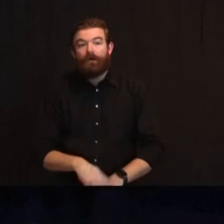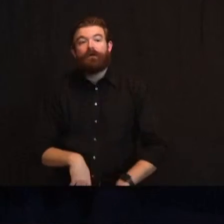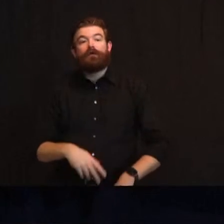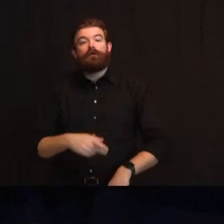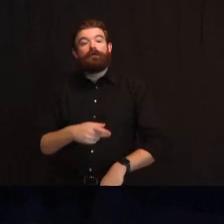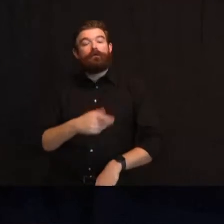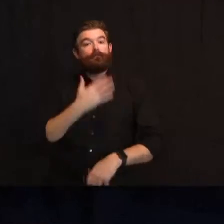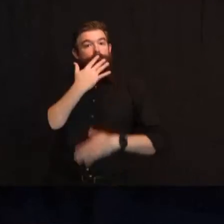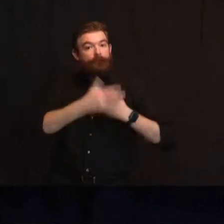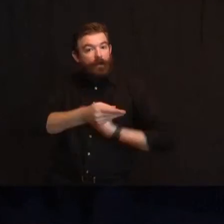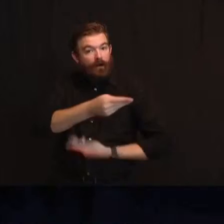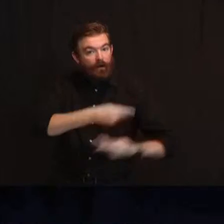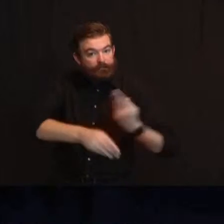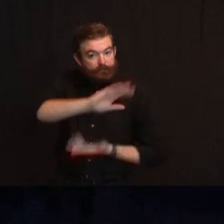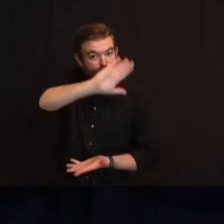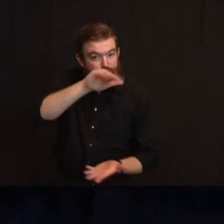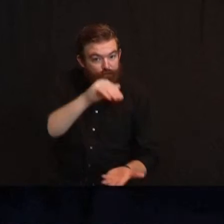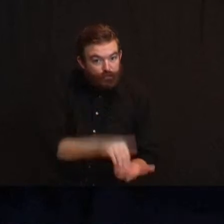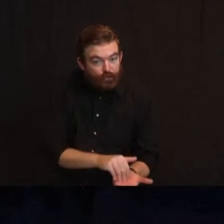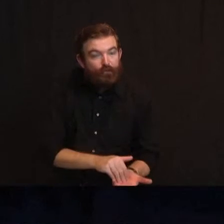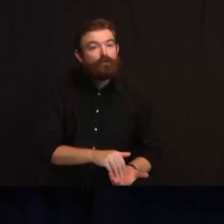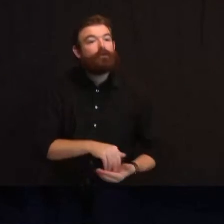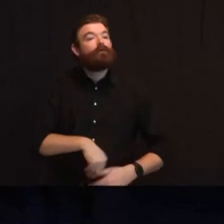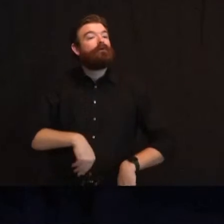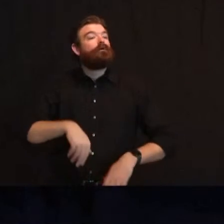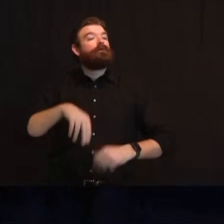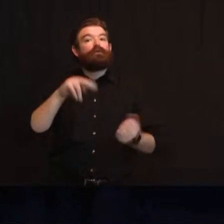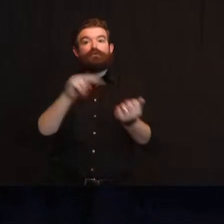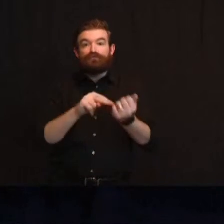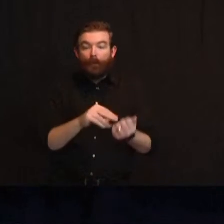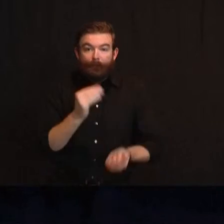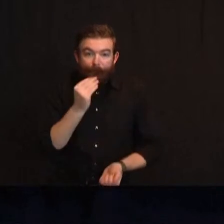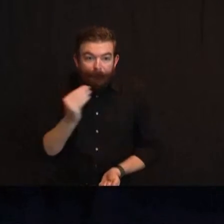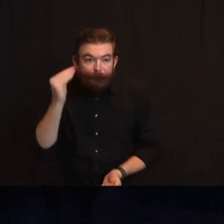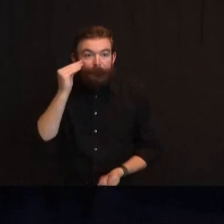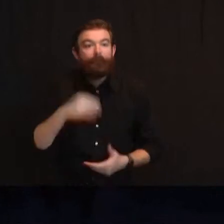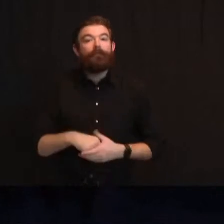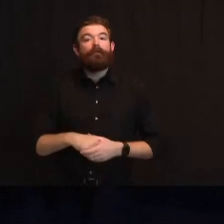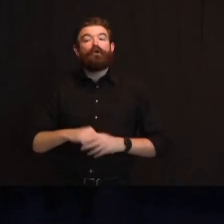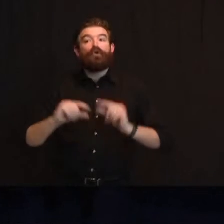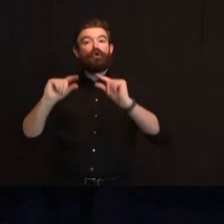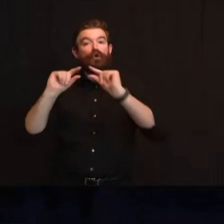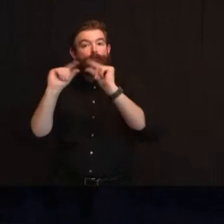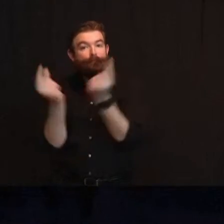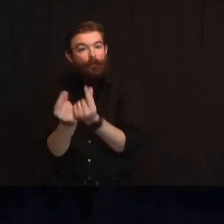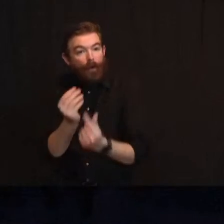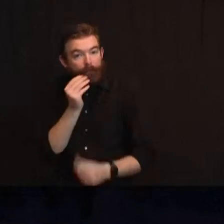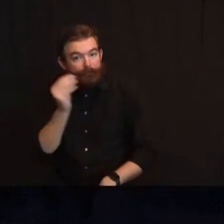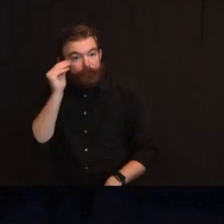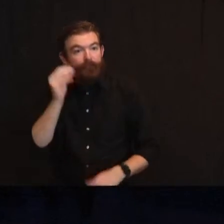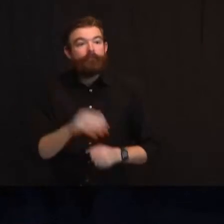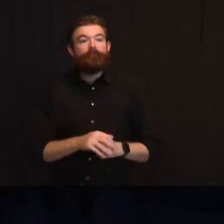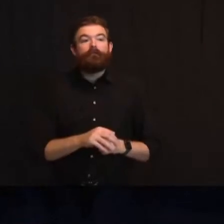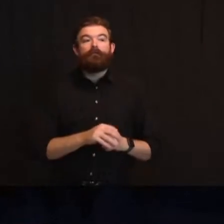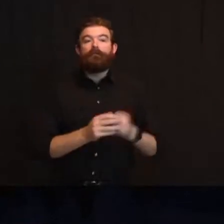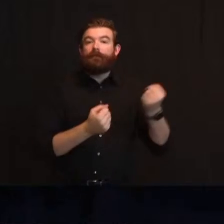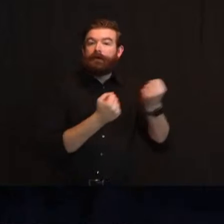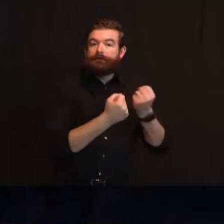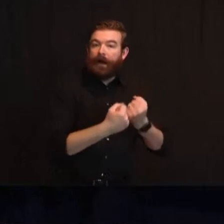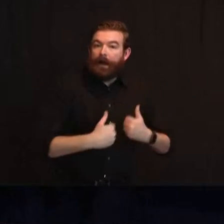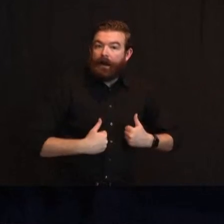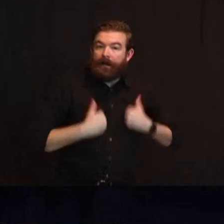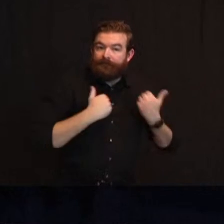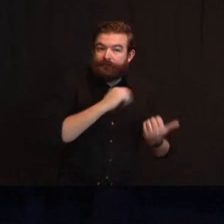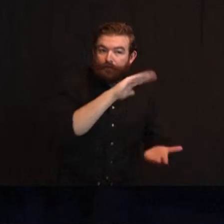settings like nursing homes, assisted living, group homes, and others. Occupational-based healthcare settings like health clinics